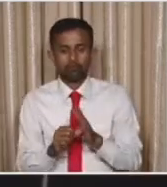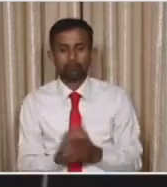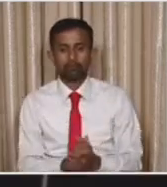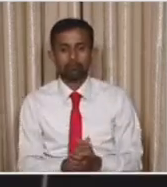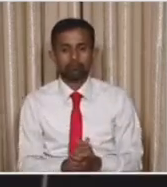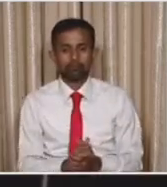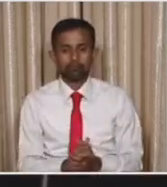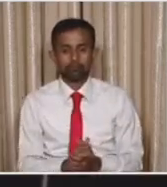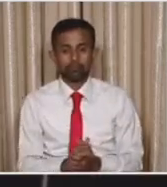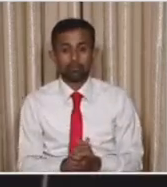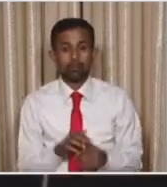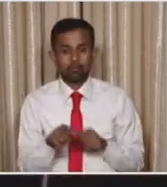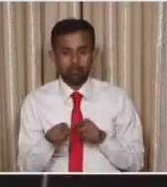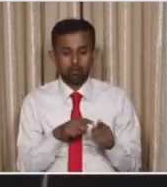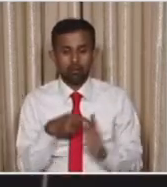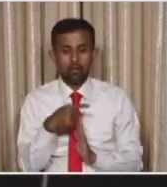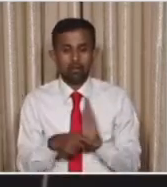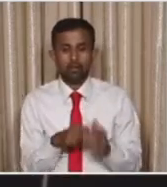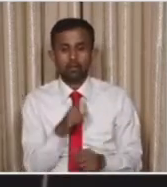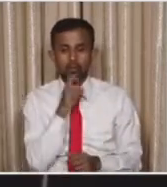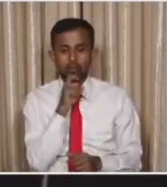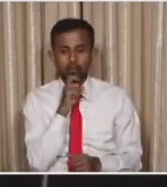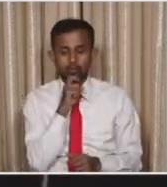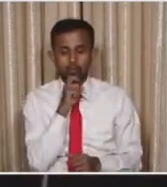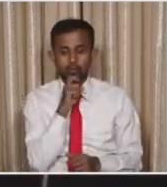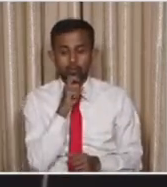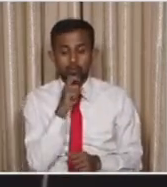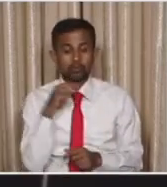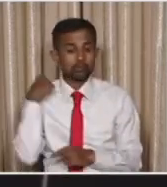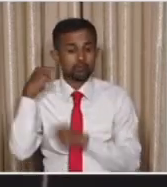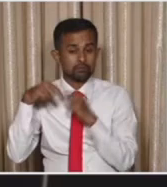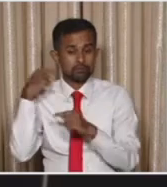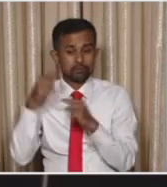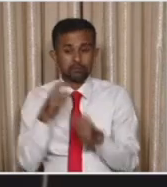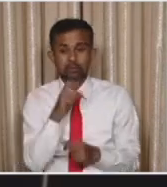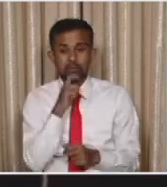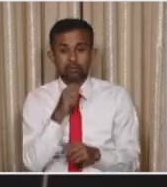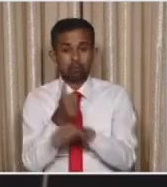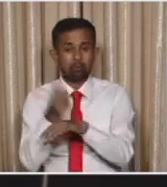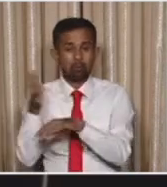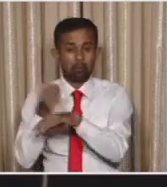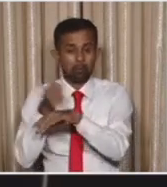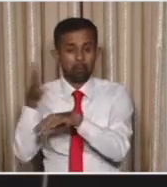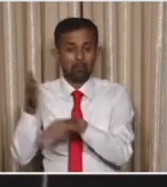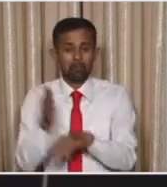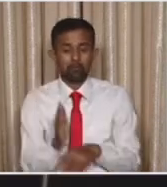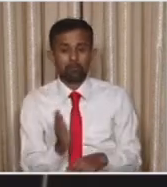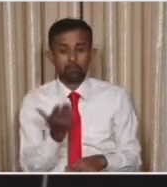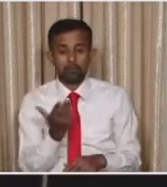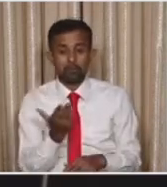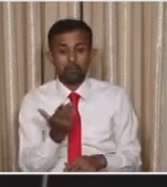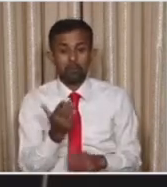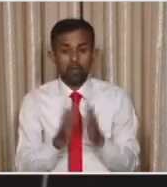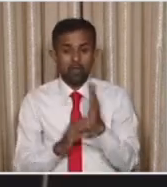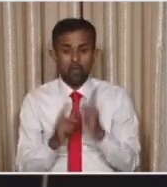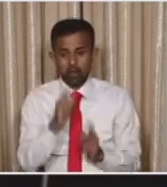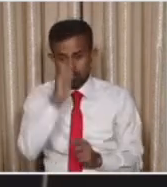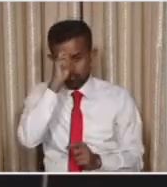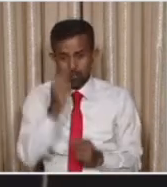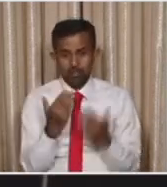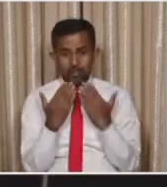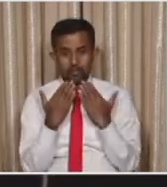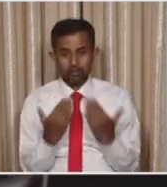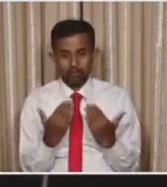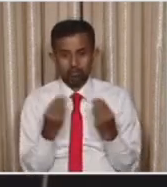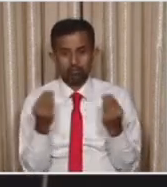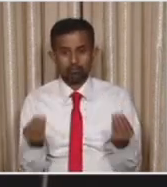deep? Therefore, I thank Honorable Minister for bringing this act. But this act alone